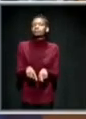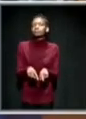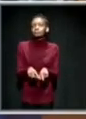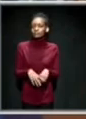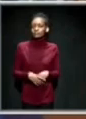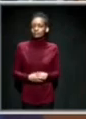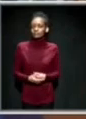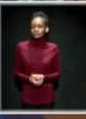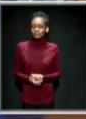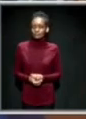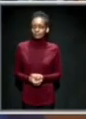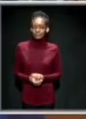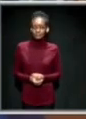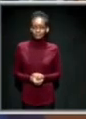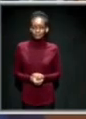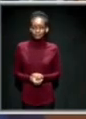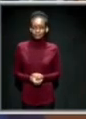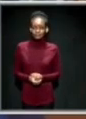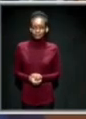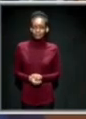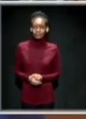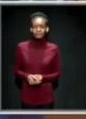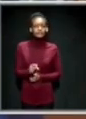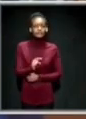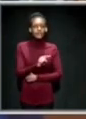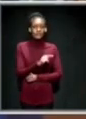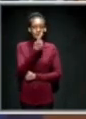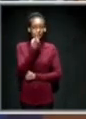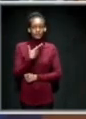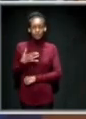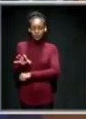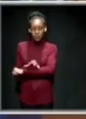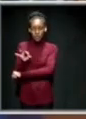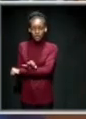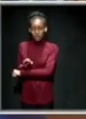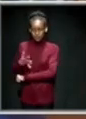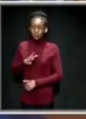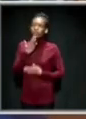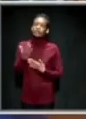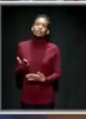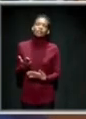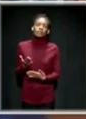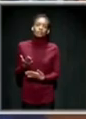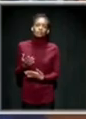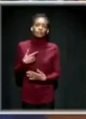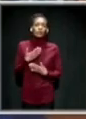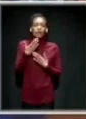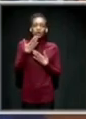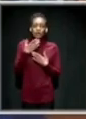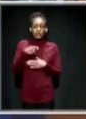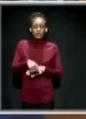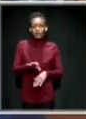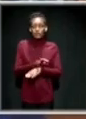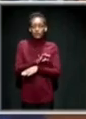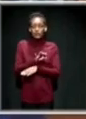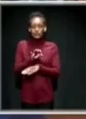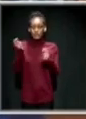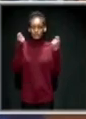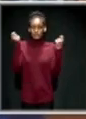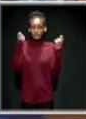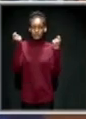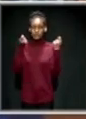when I was visiting. I would like to, first of all, thank the organizers. Thank you for organizing this event